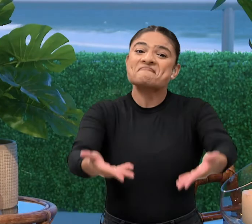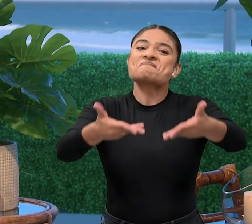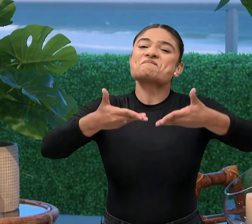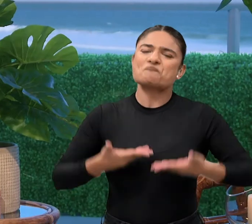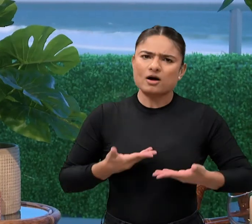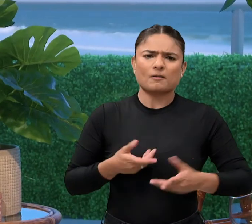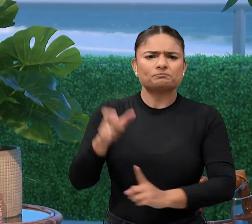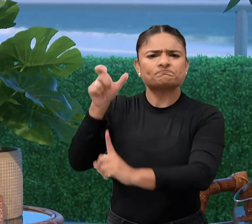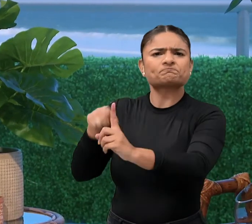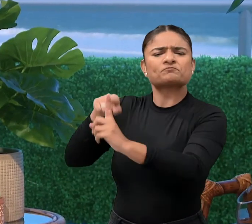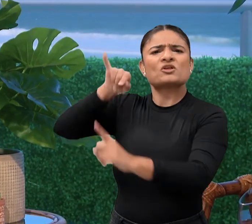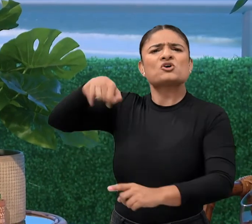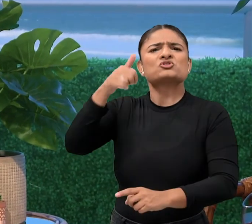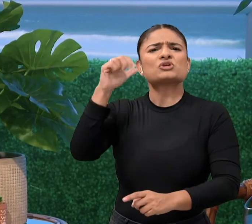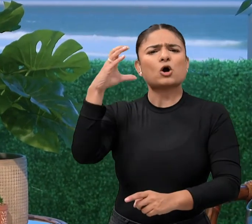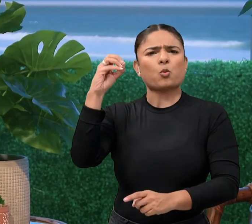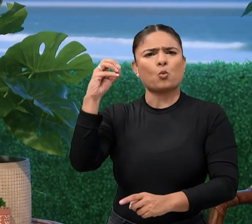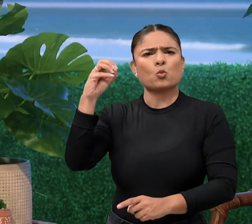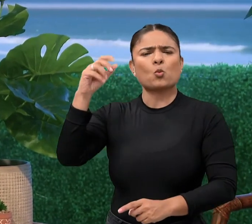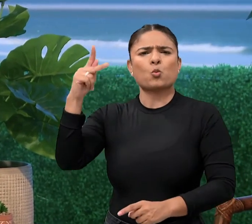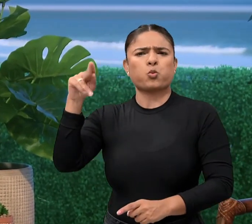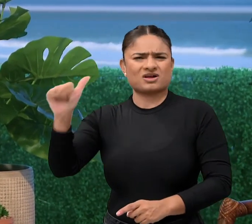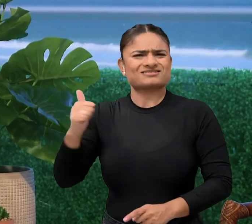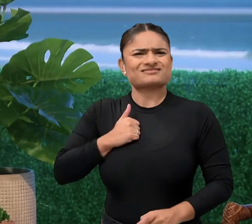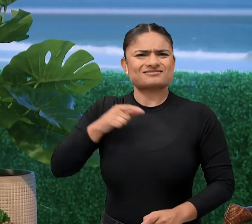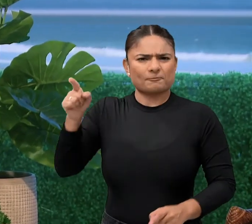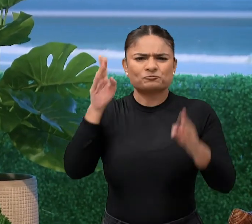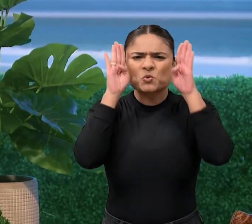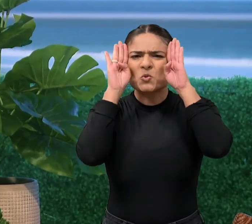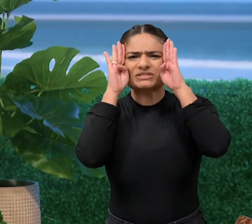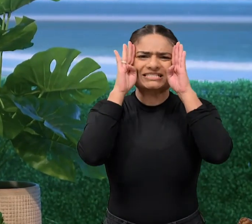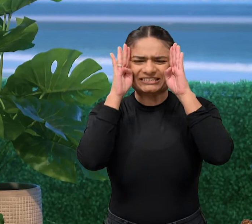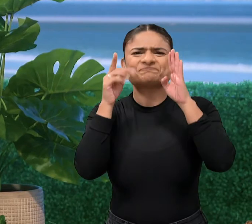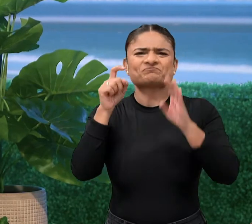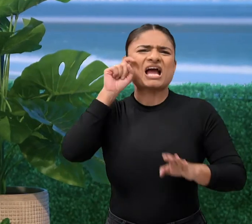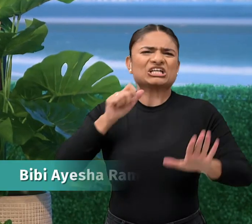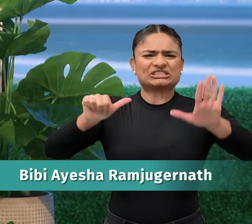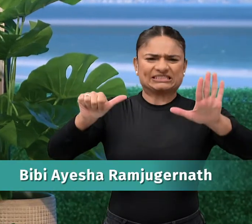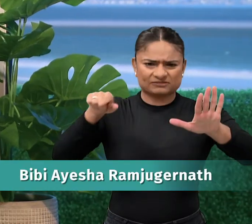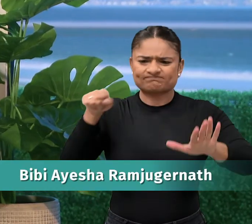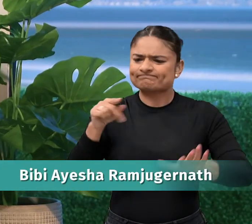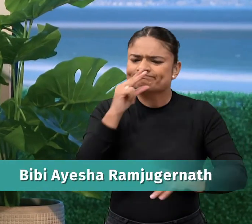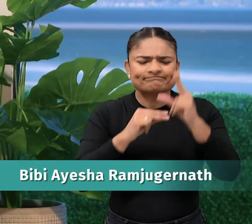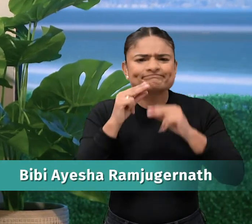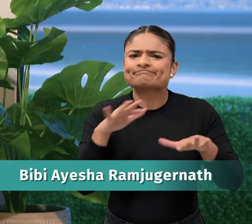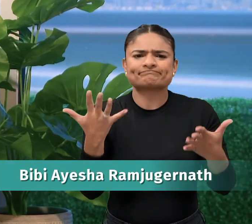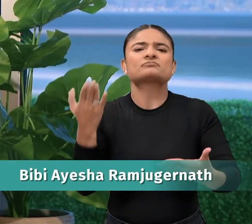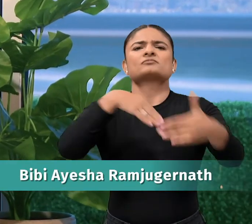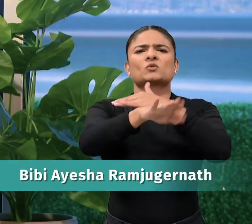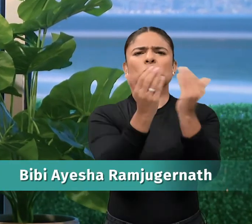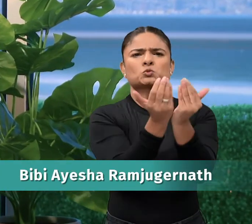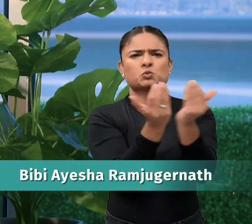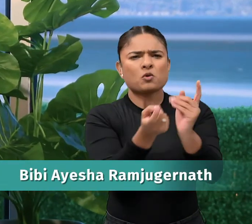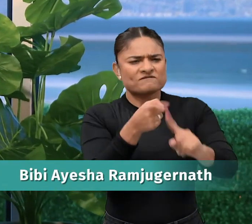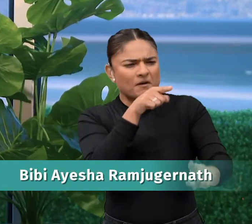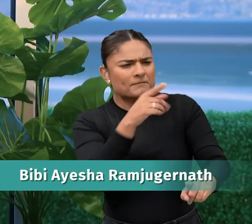Welcome back. Jaco Kruger's son was diagnosed with autism and ADHD at the age of 6. His son attended a student course,